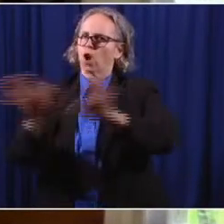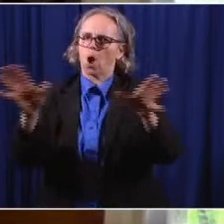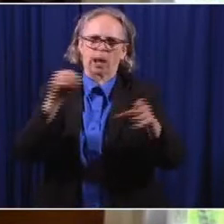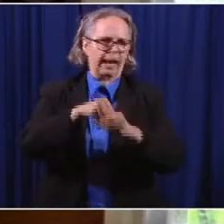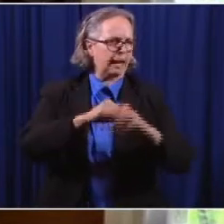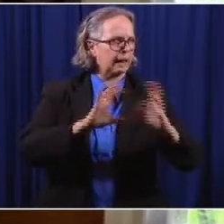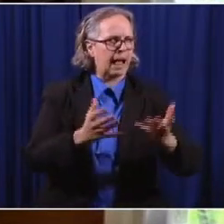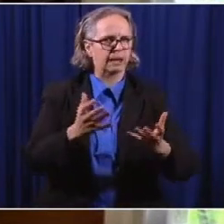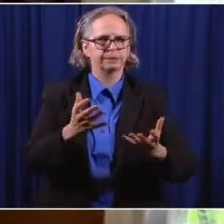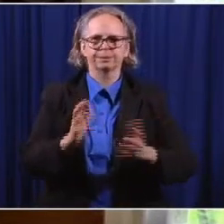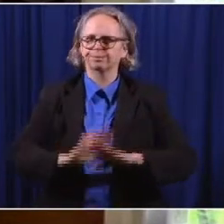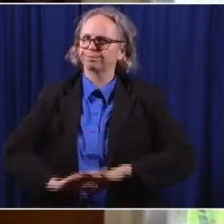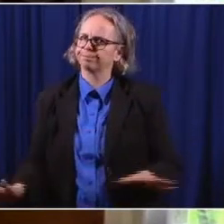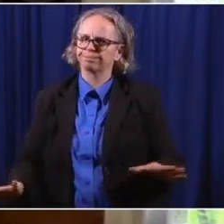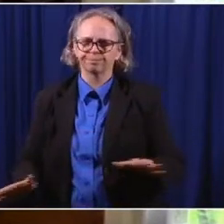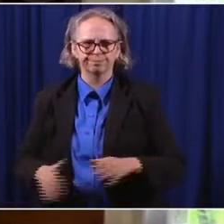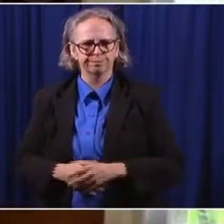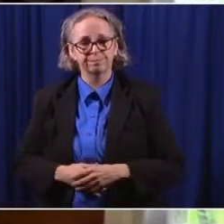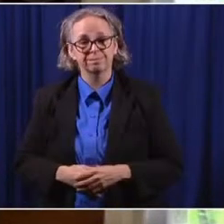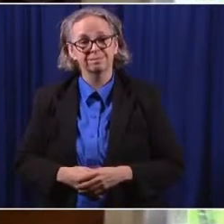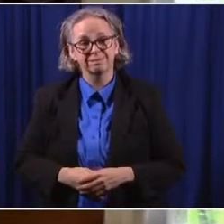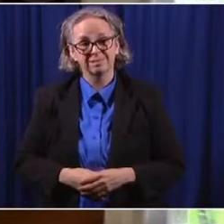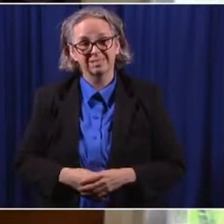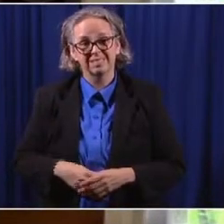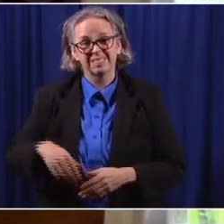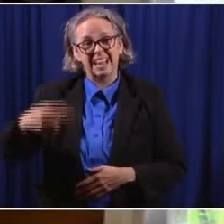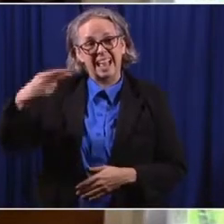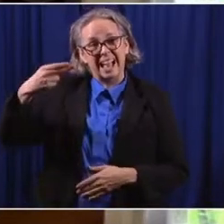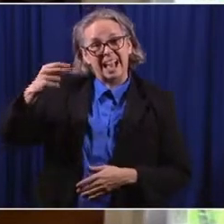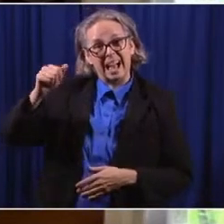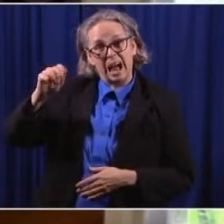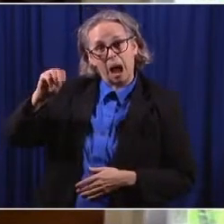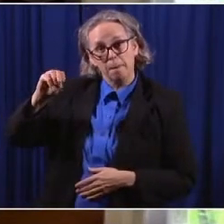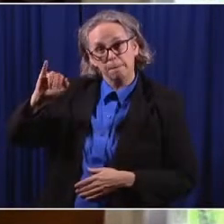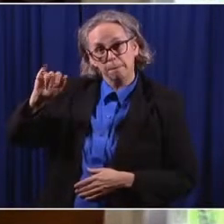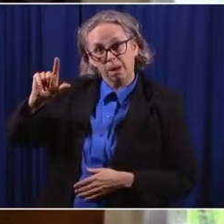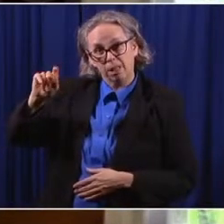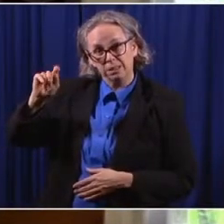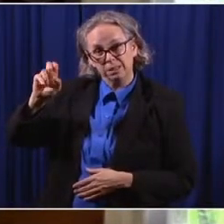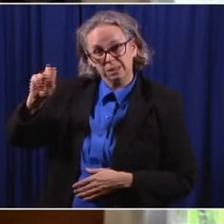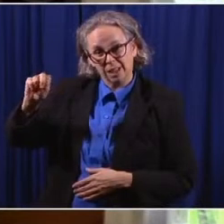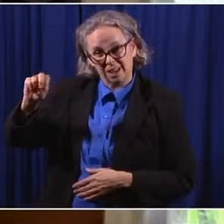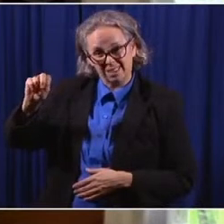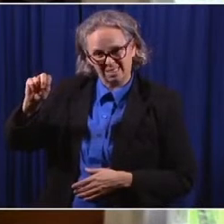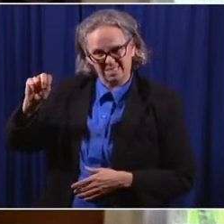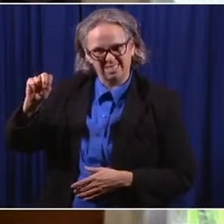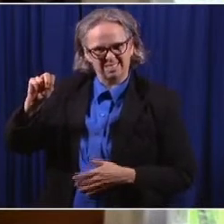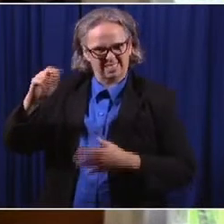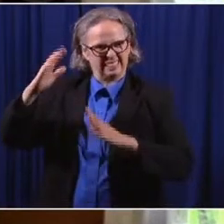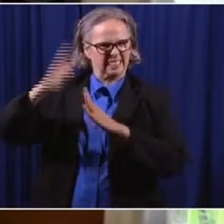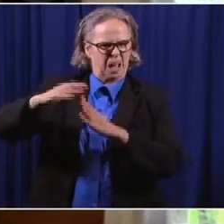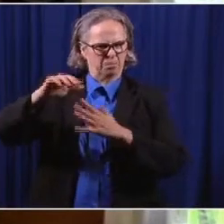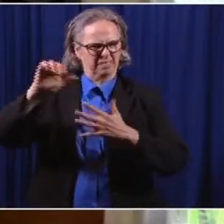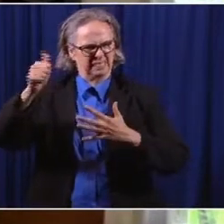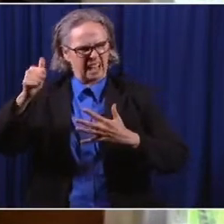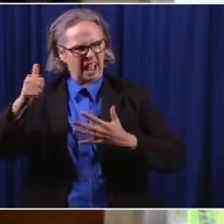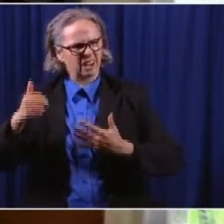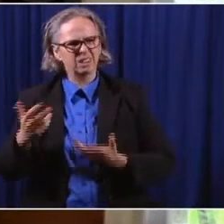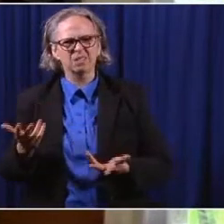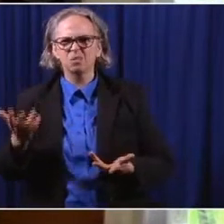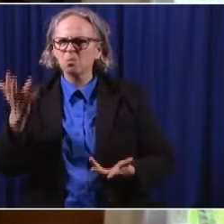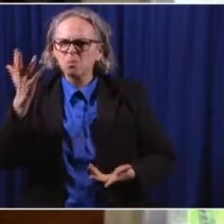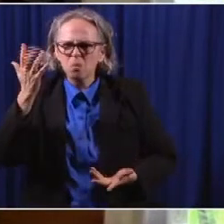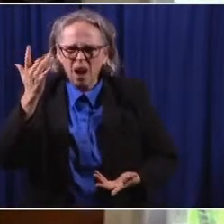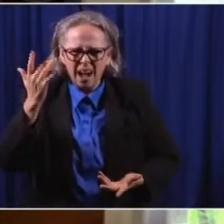Hamilton County is back on the list, barely, but they are back, 103 cases per 100,000. The county has seen